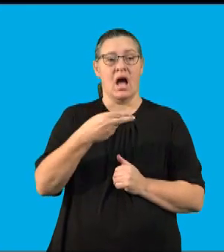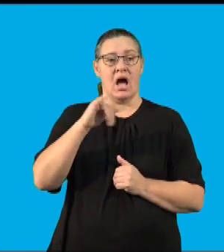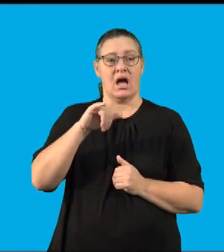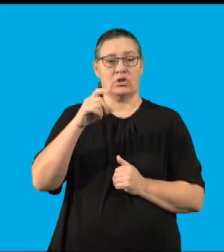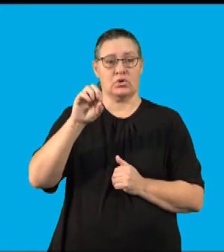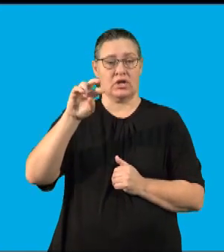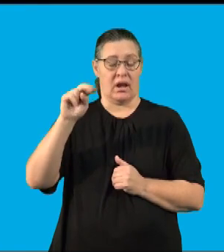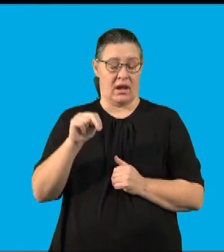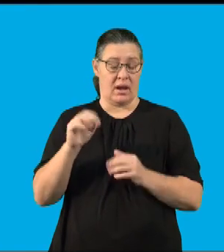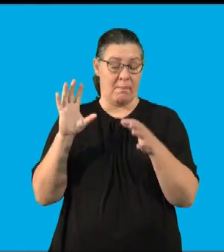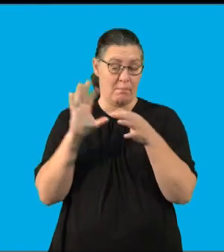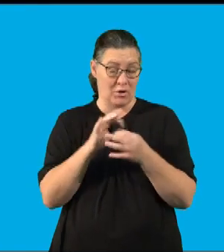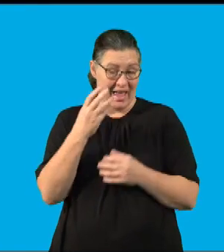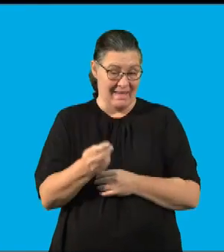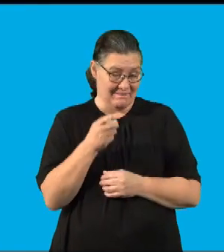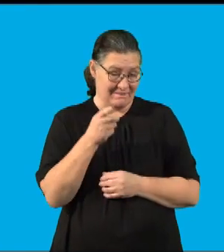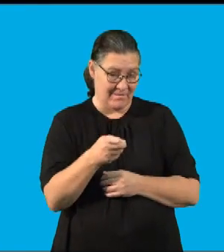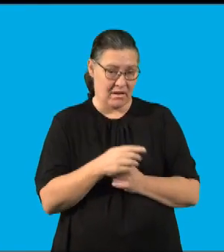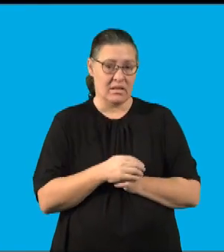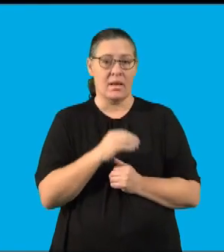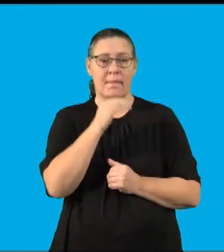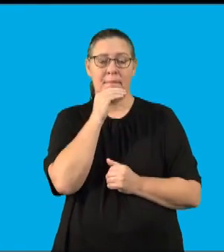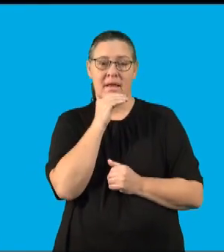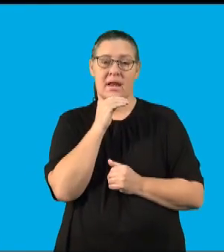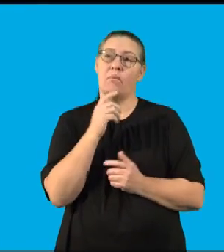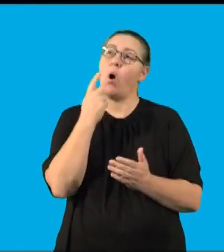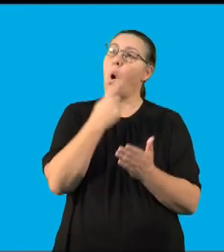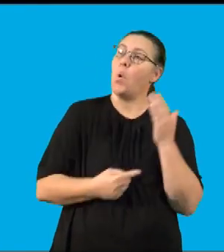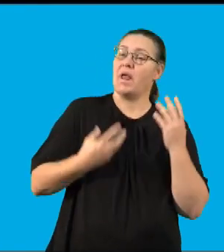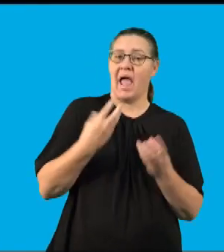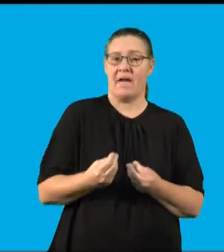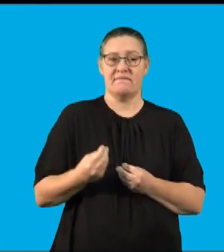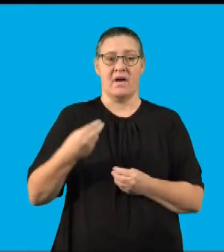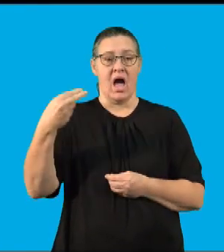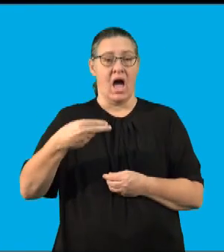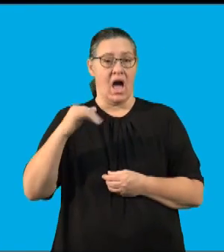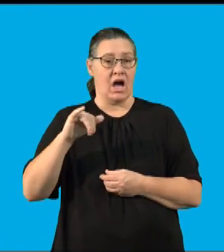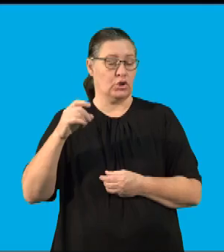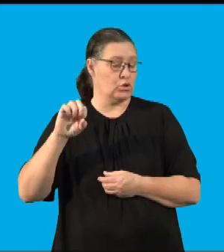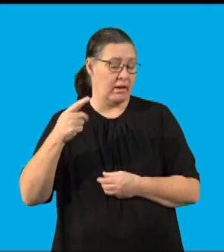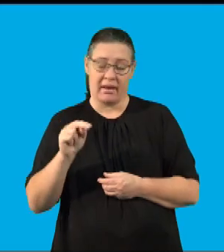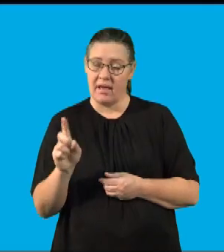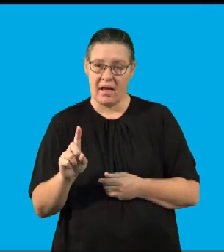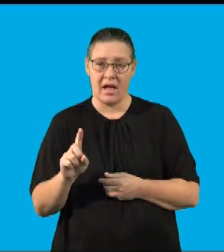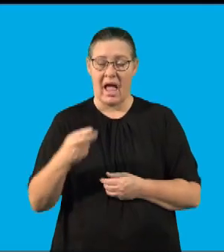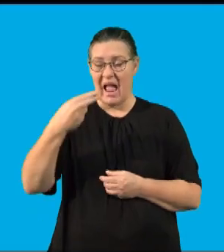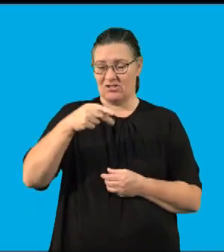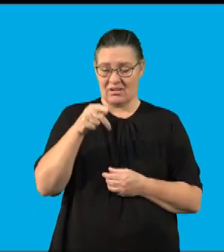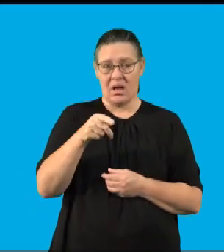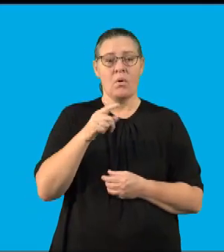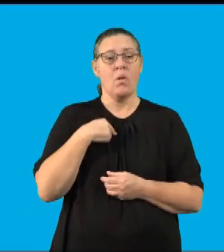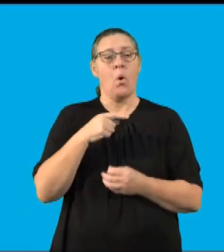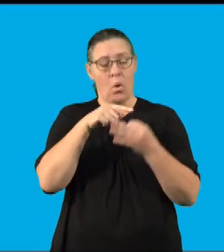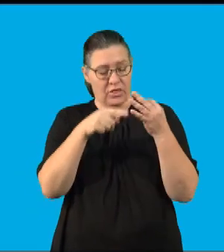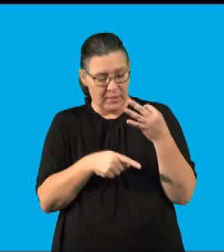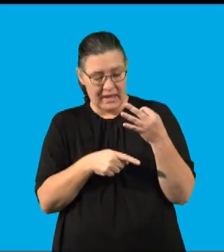if a substance has a hydrogen bond, now that is not to say that a substance will only have hydrogen bonds. The substance will have all three van der